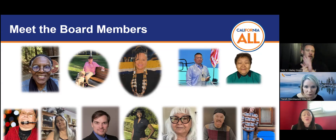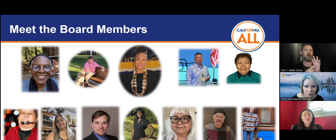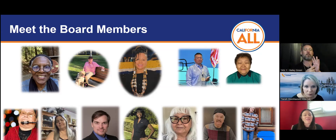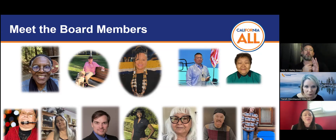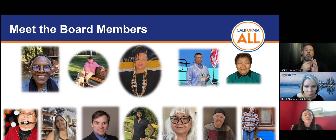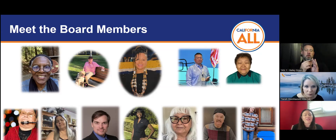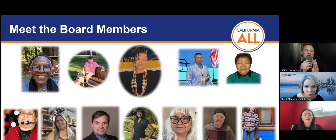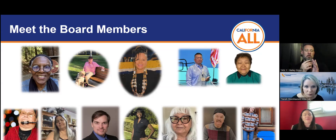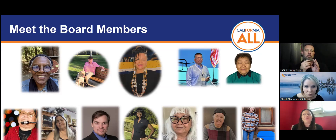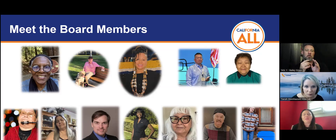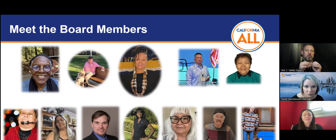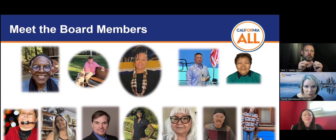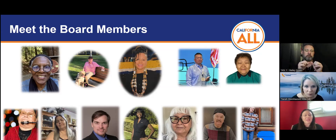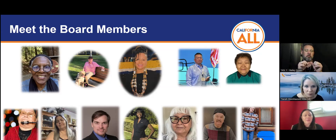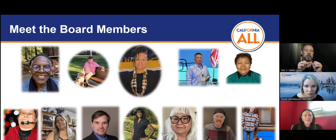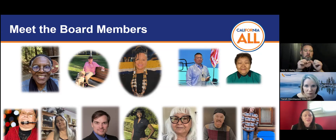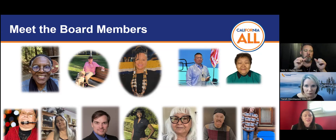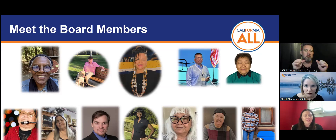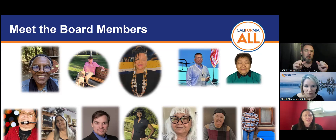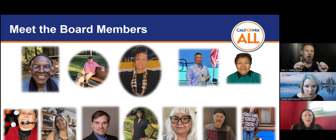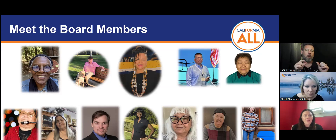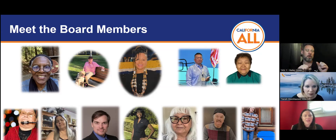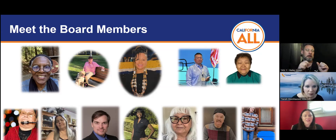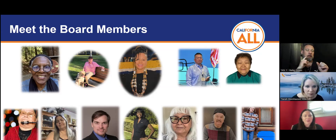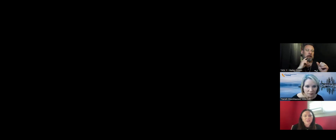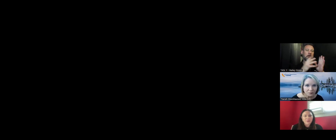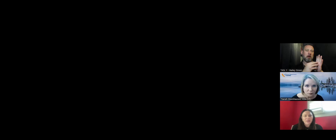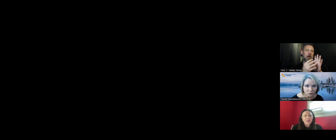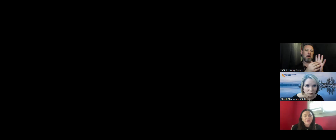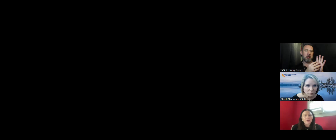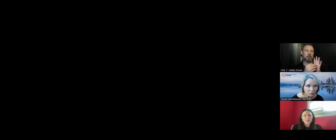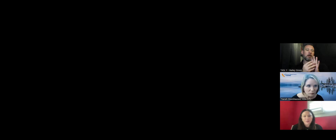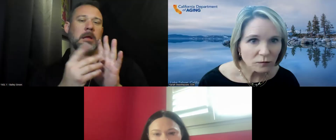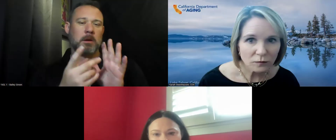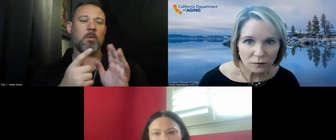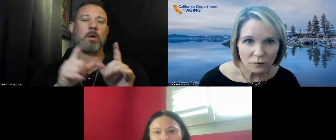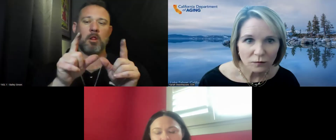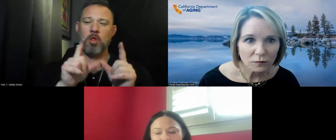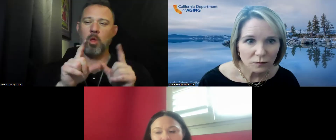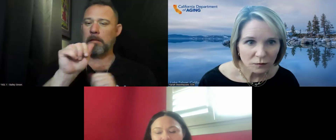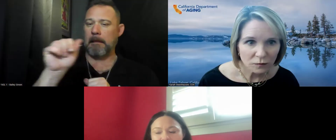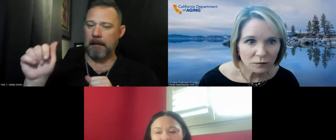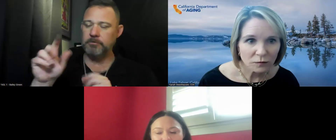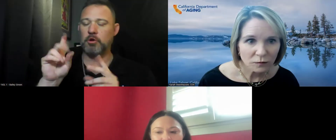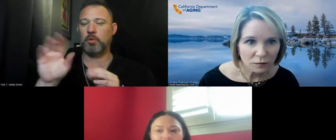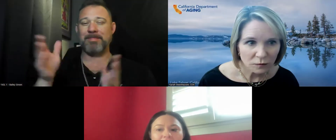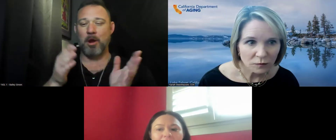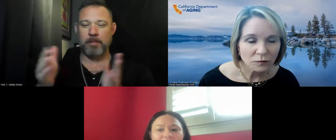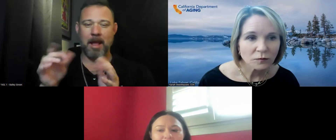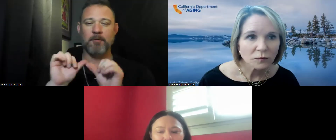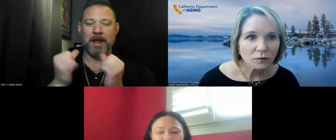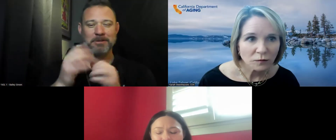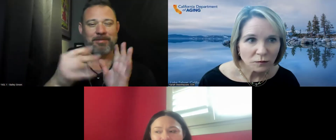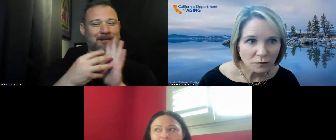the local level, when we see the opportunities to comment, especially when local AAAs are doing their area plans on aging,